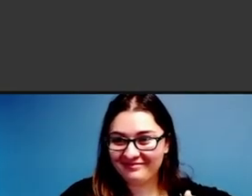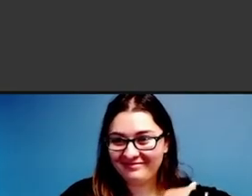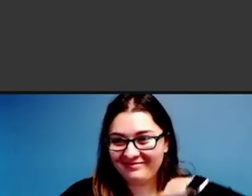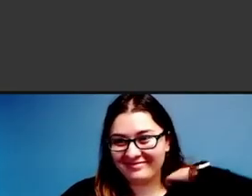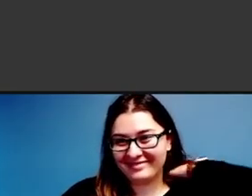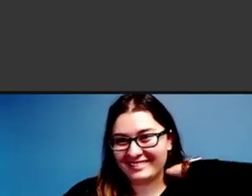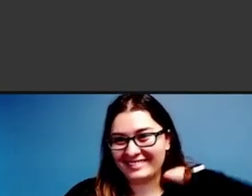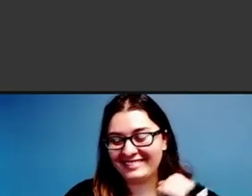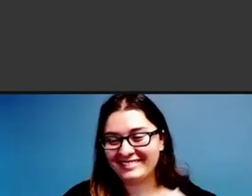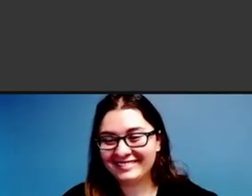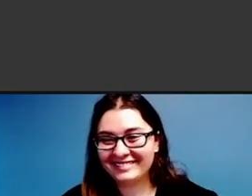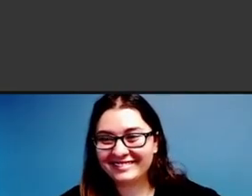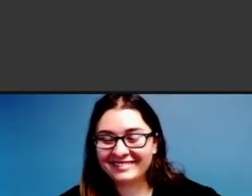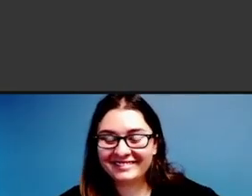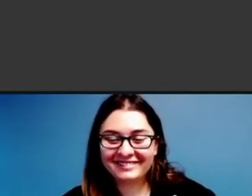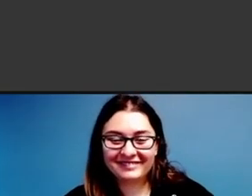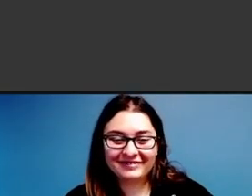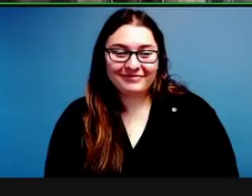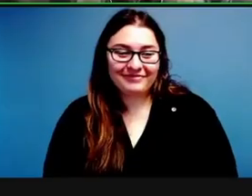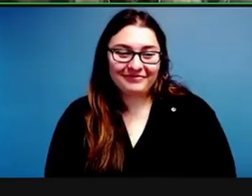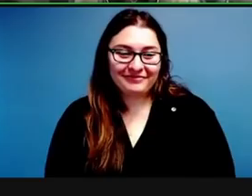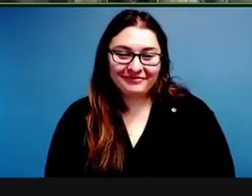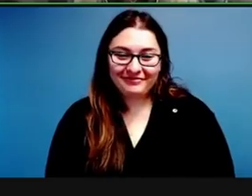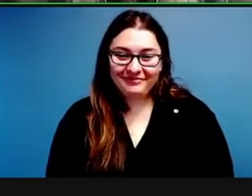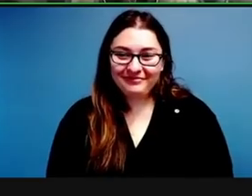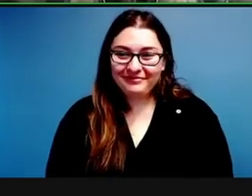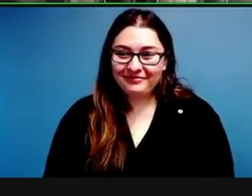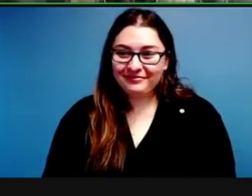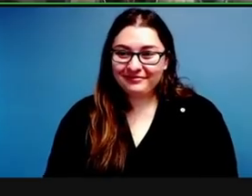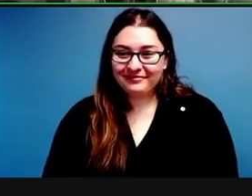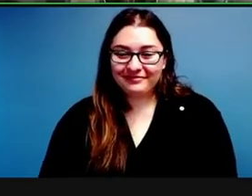sorry, interpreters, that's my bad.